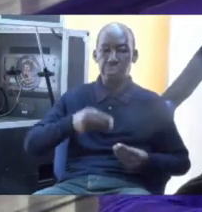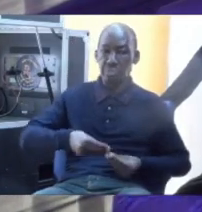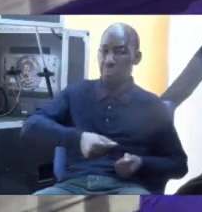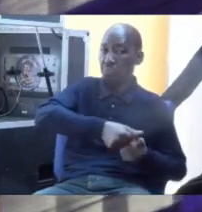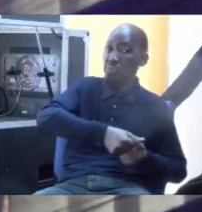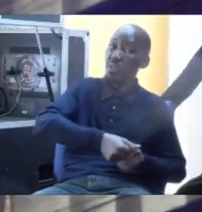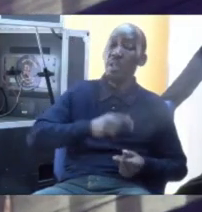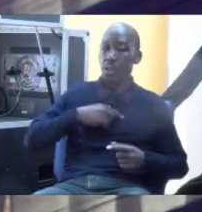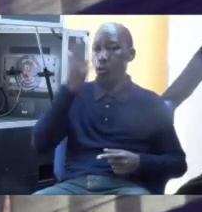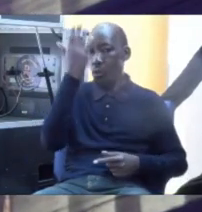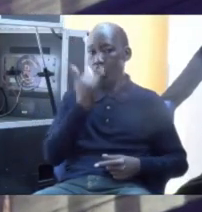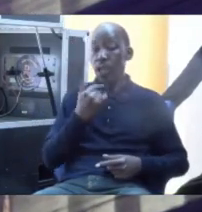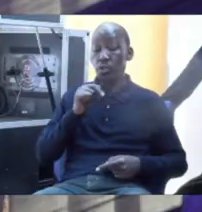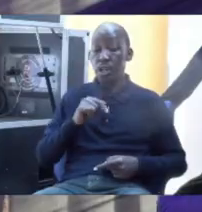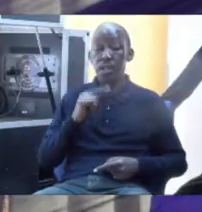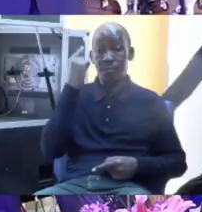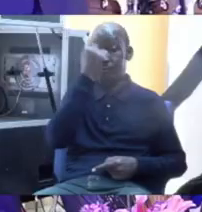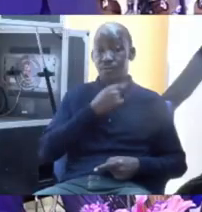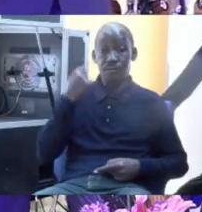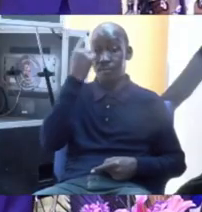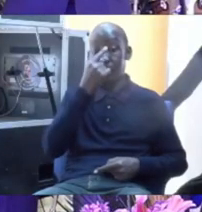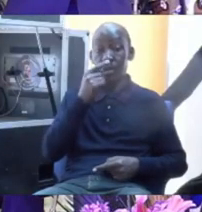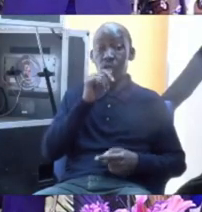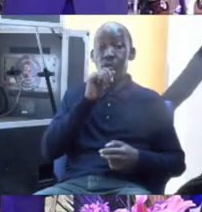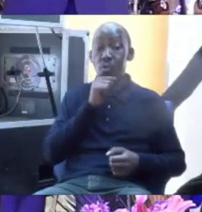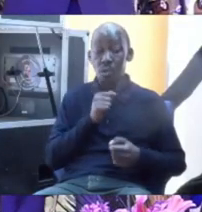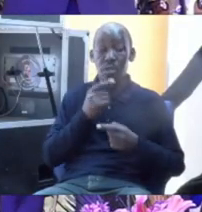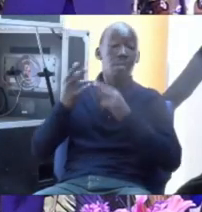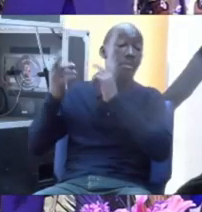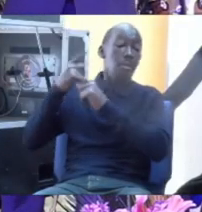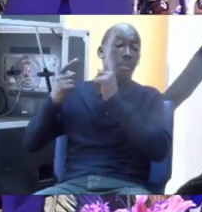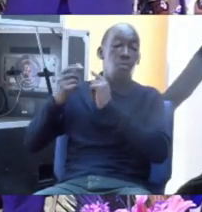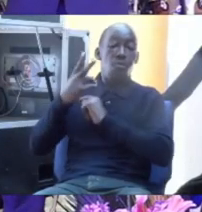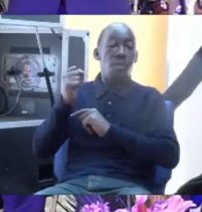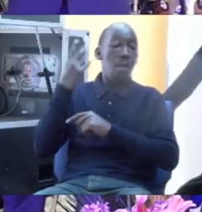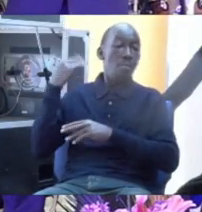why I don't look the way I looked like 25 years ago. 20,